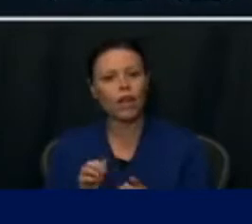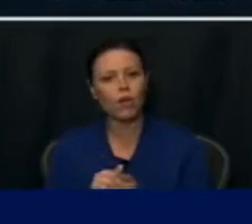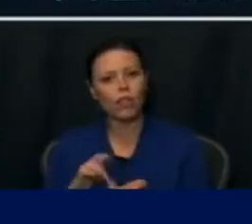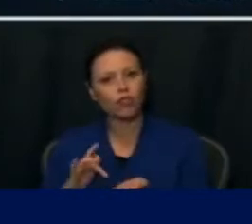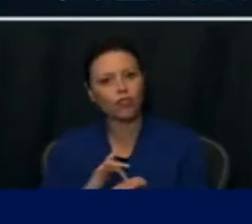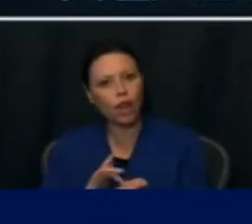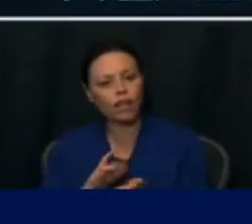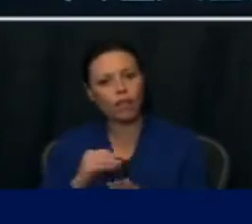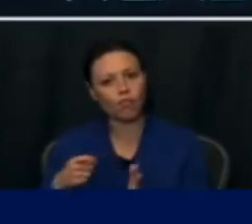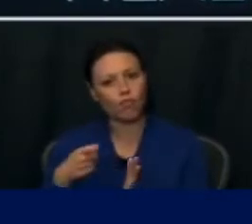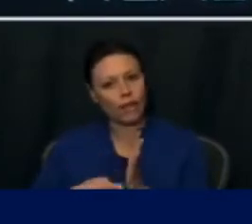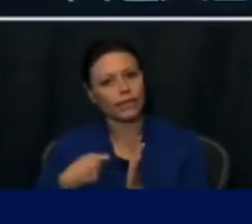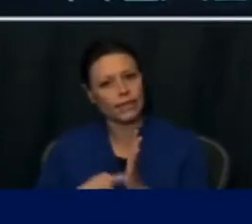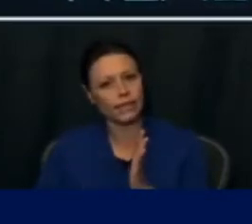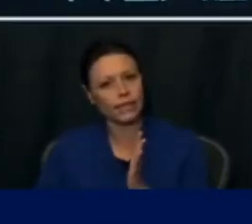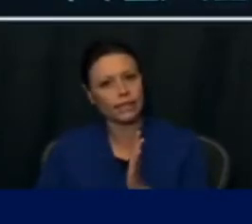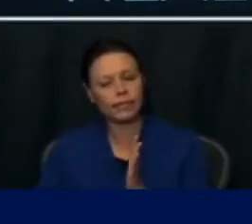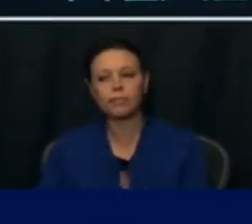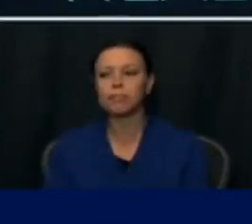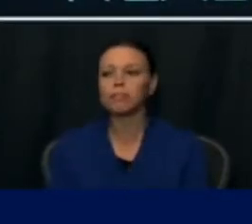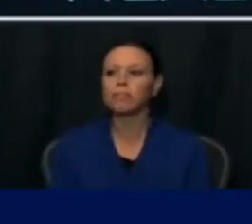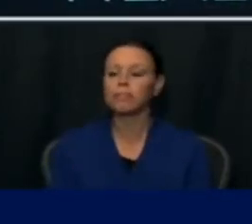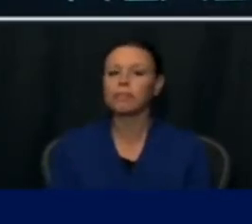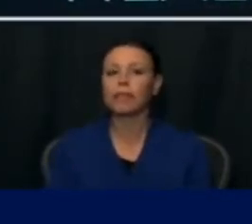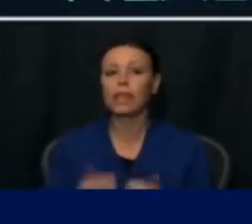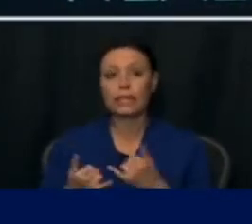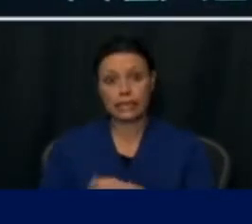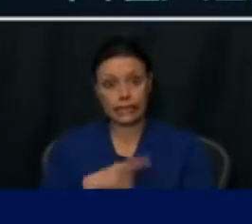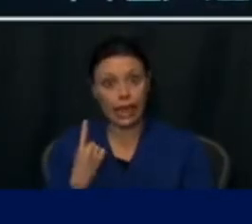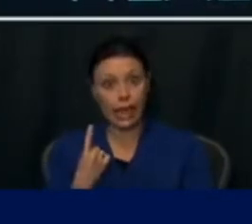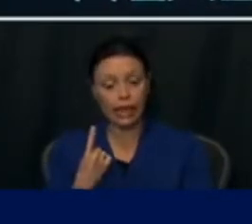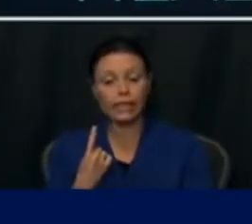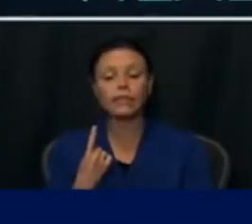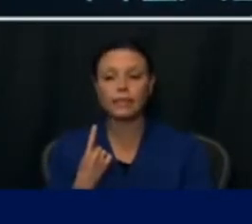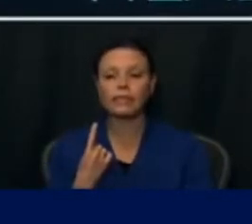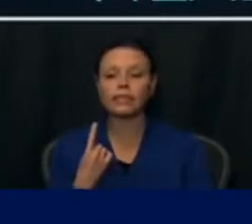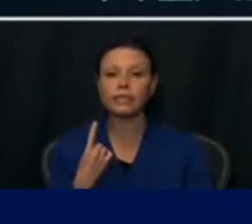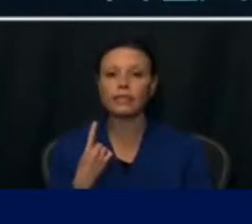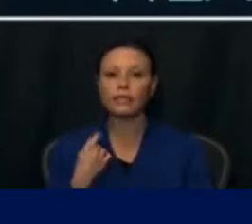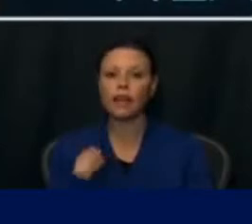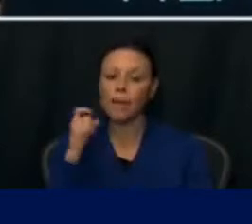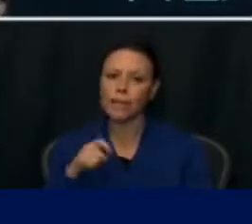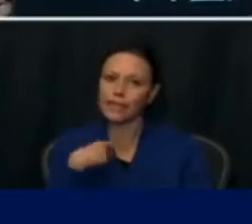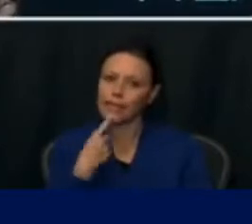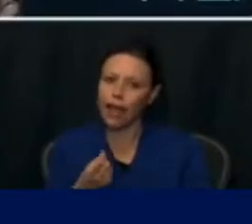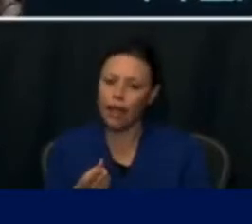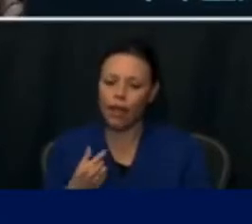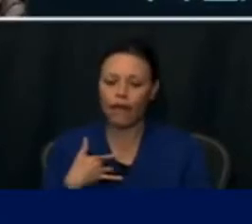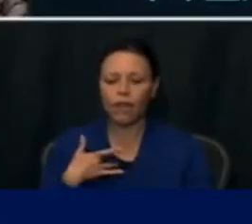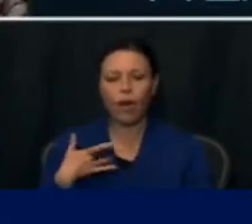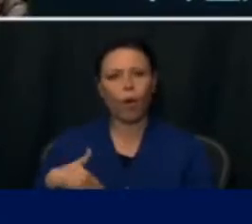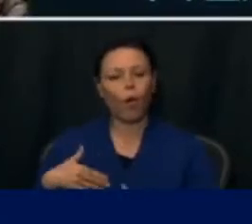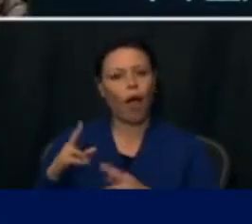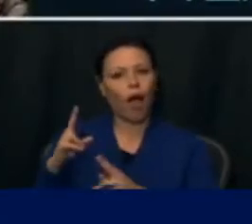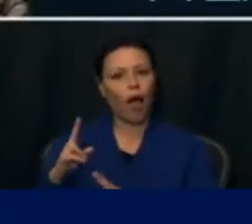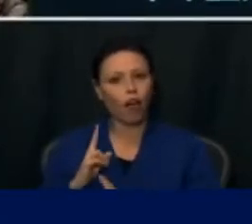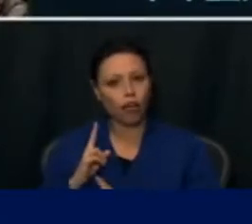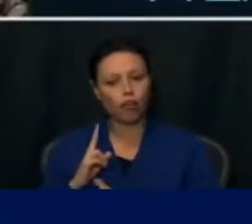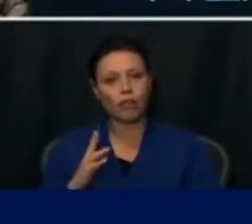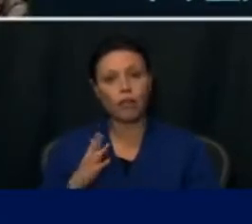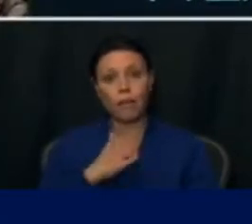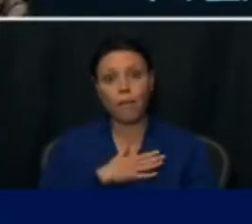drugs and Drug pricing so today I have to tell you it's a great honor for me to announce that my